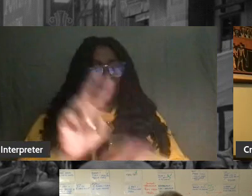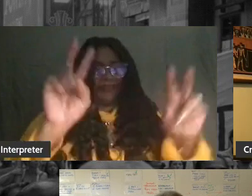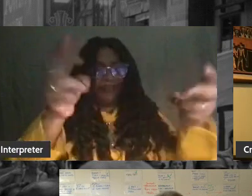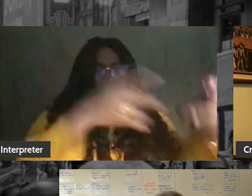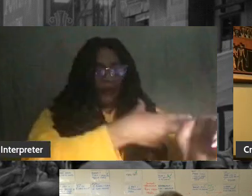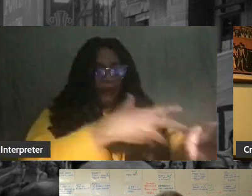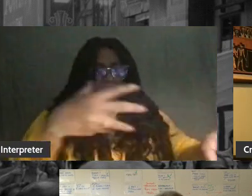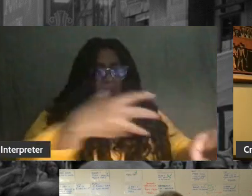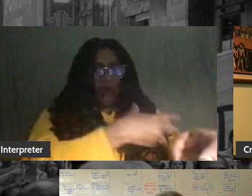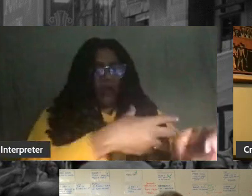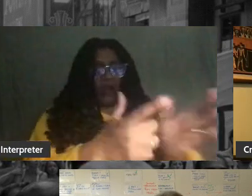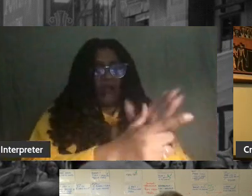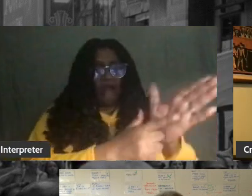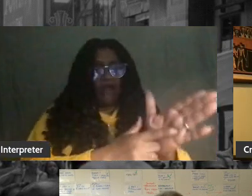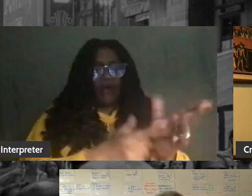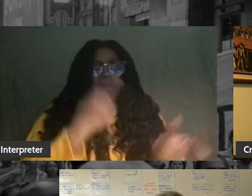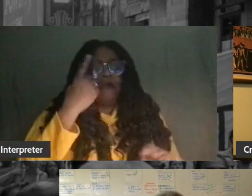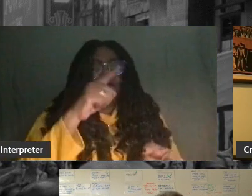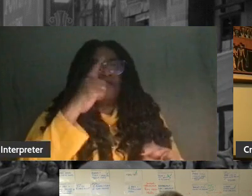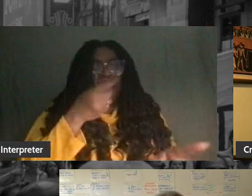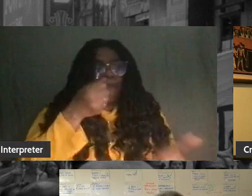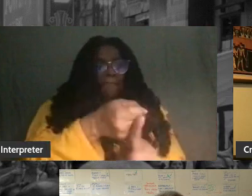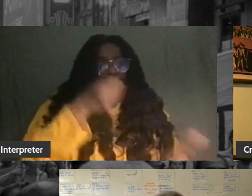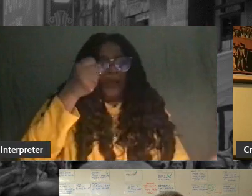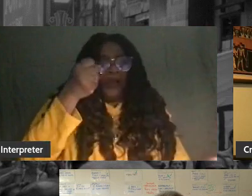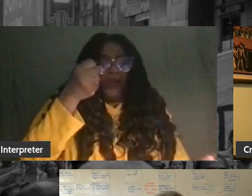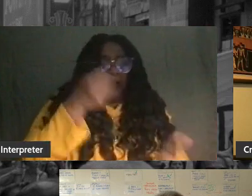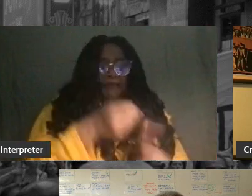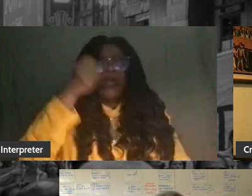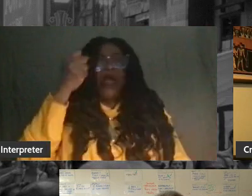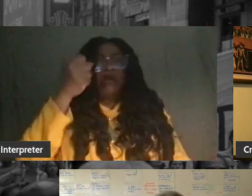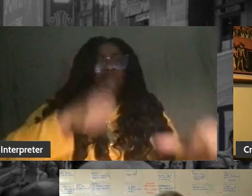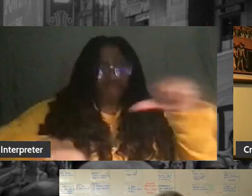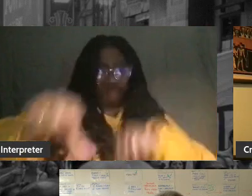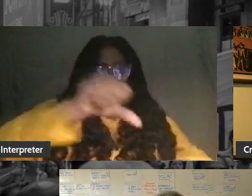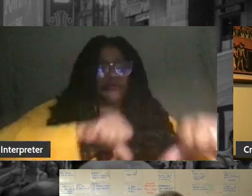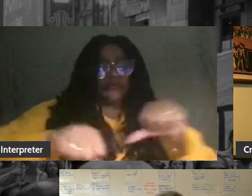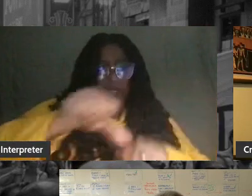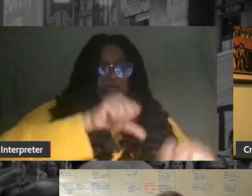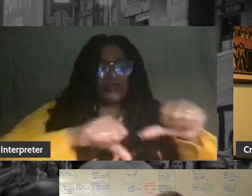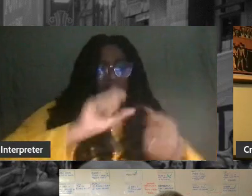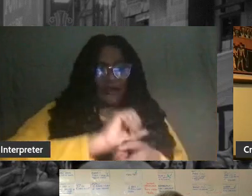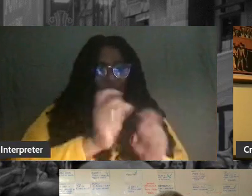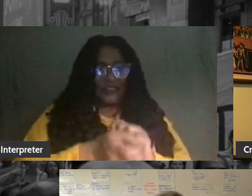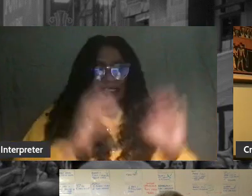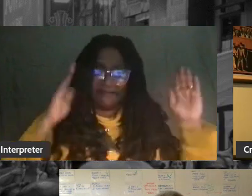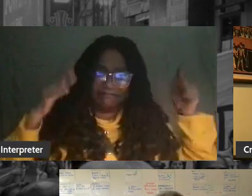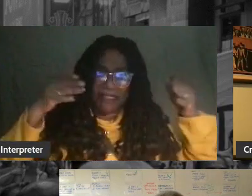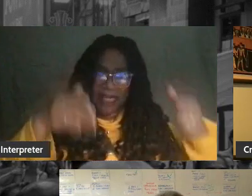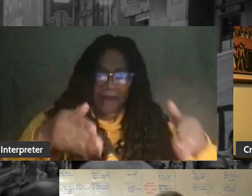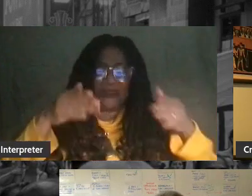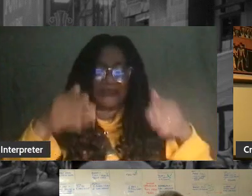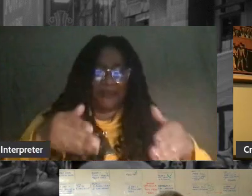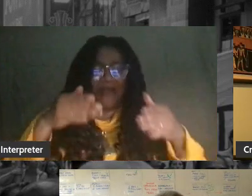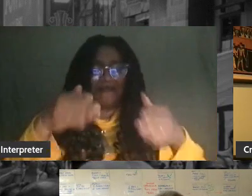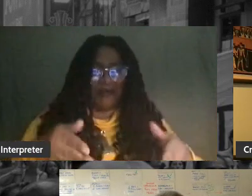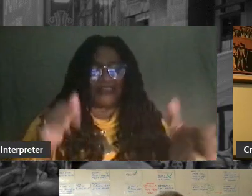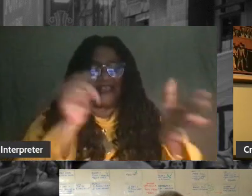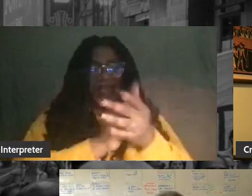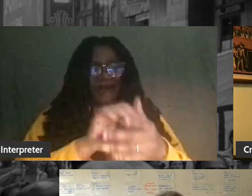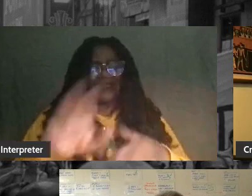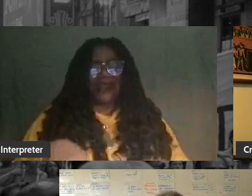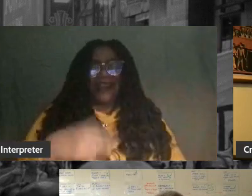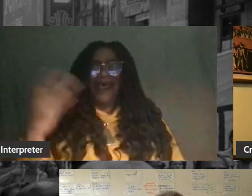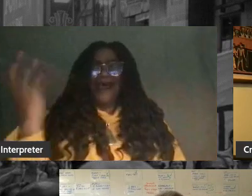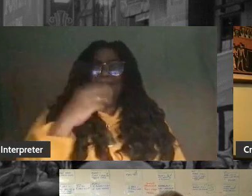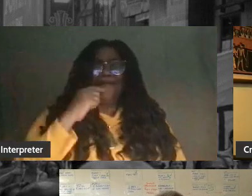to impact social change and move culture forward. So that was really my focus. That's what kind of struck me about